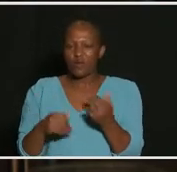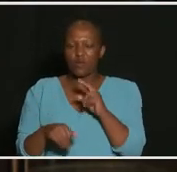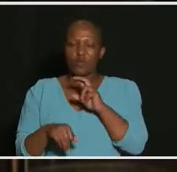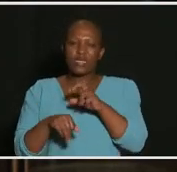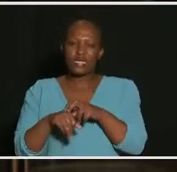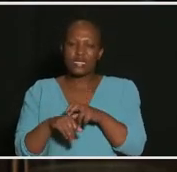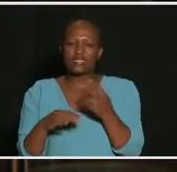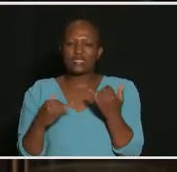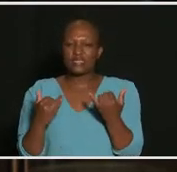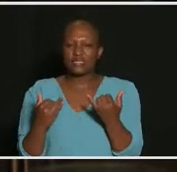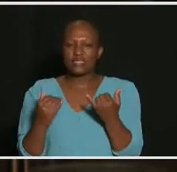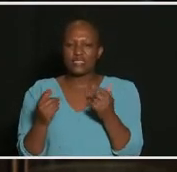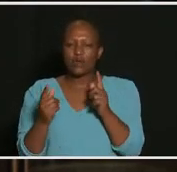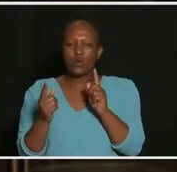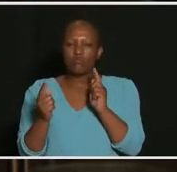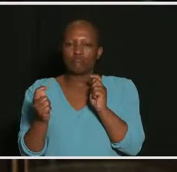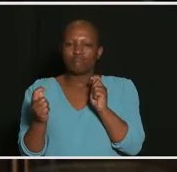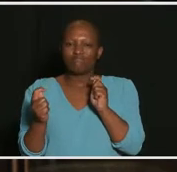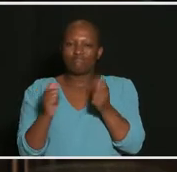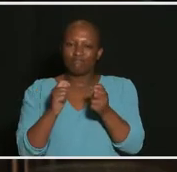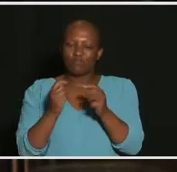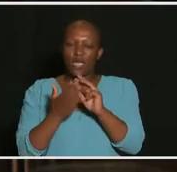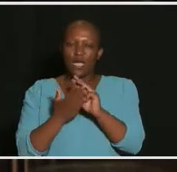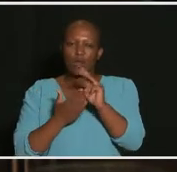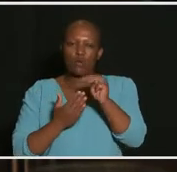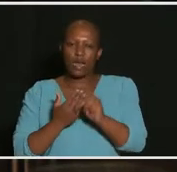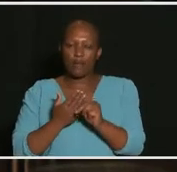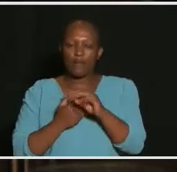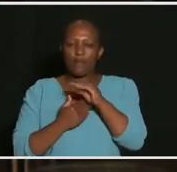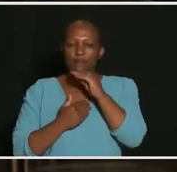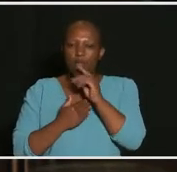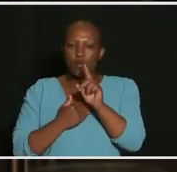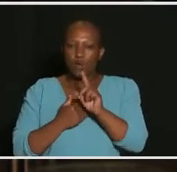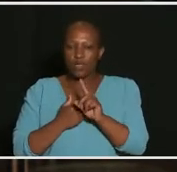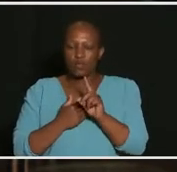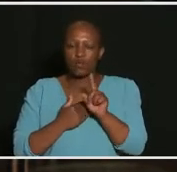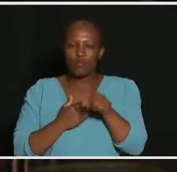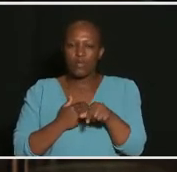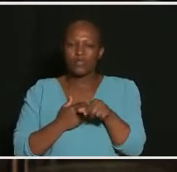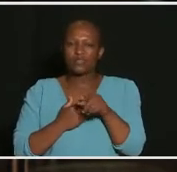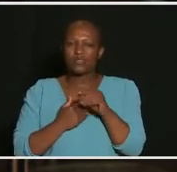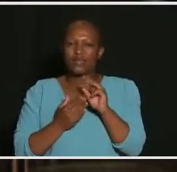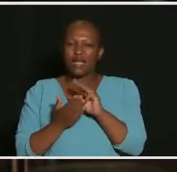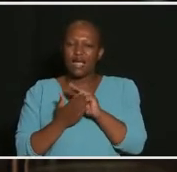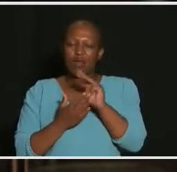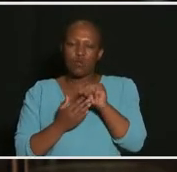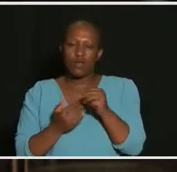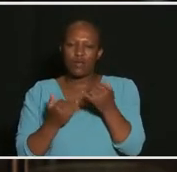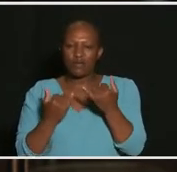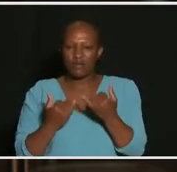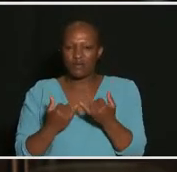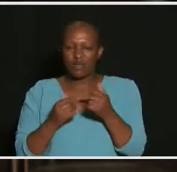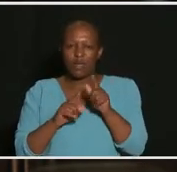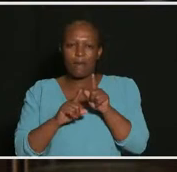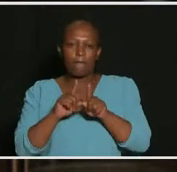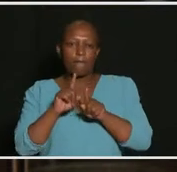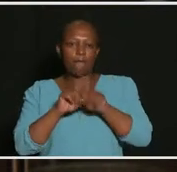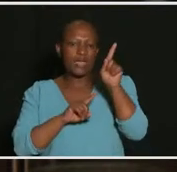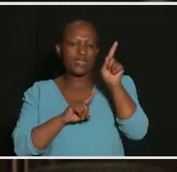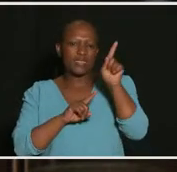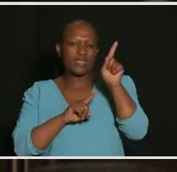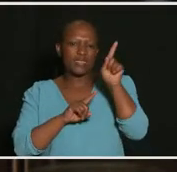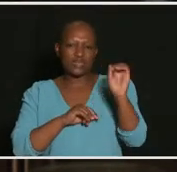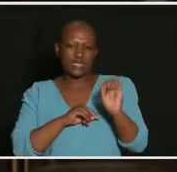revolutionary curriculum shift what I mean by that is that you need to scrap away with this current pass Mark that is being said